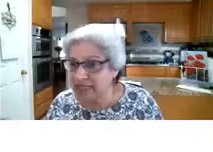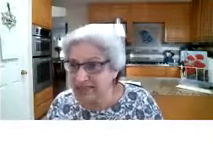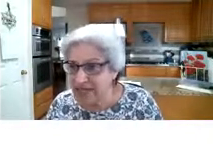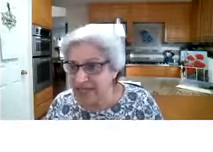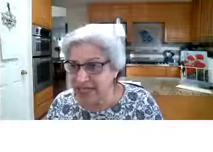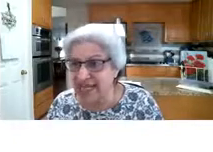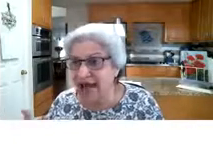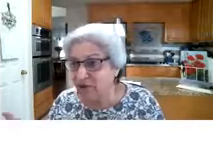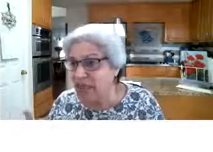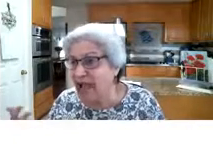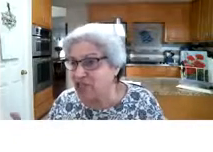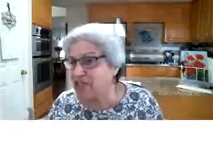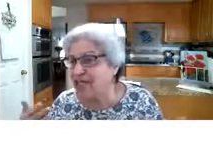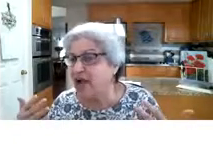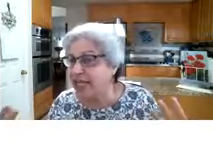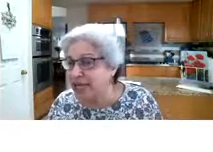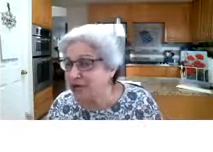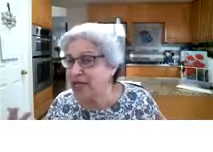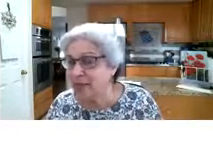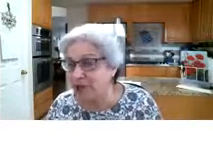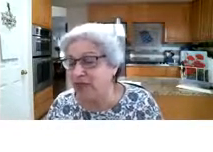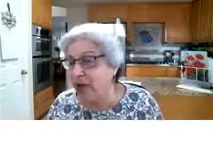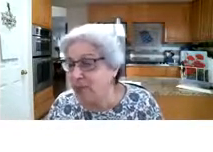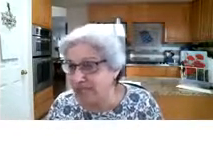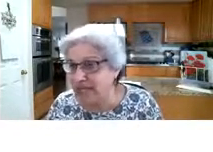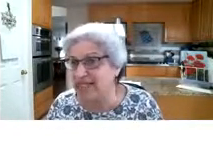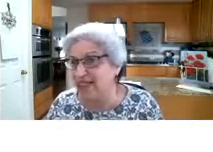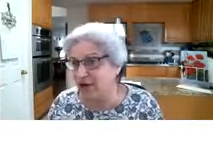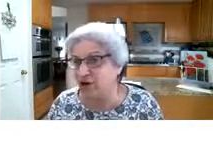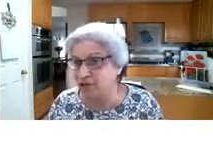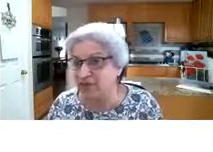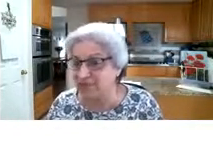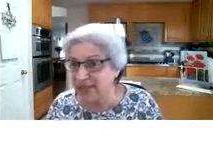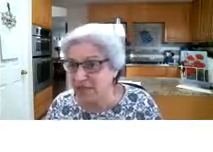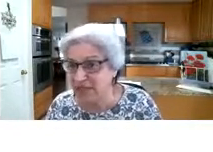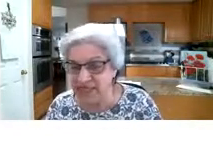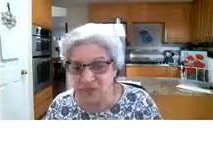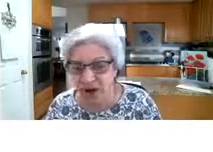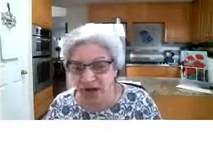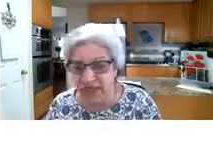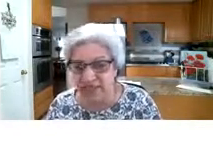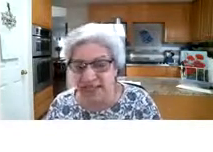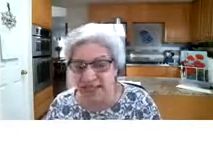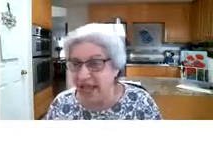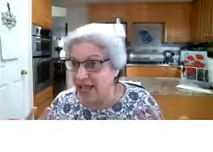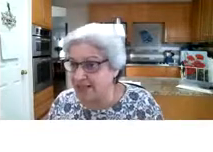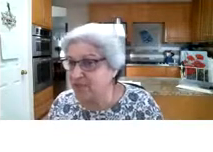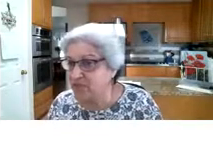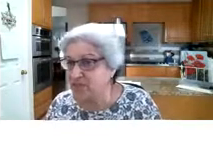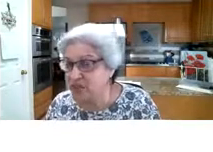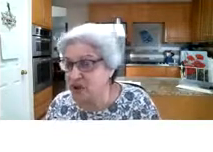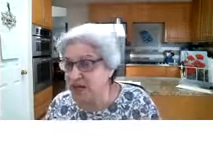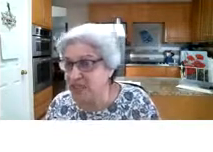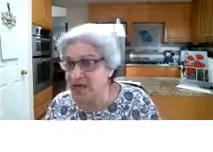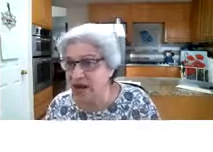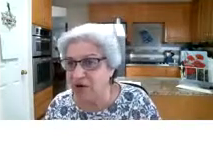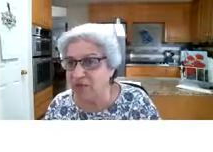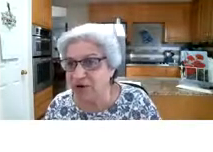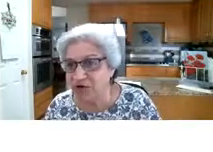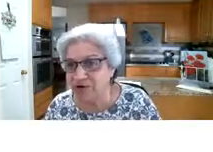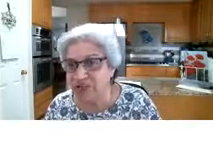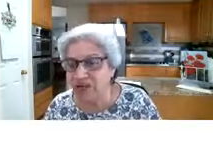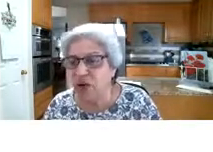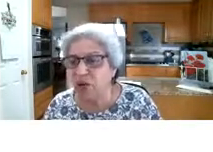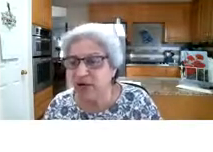More specifically, now that we actually are hearing about the companies that are developing these products, and some of these products are